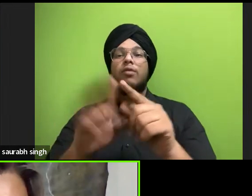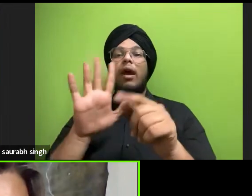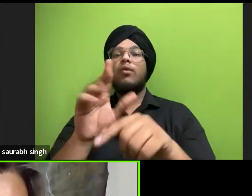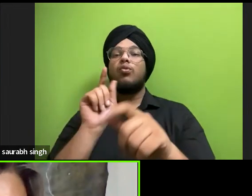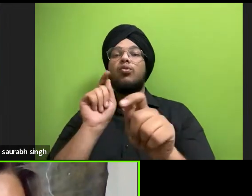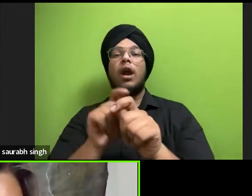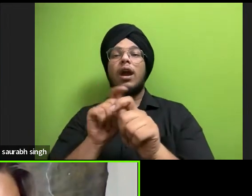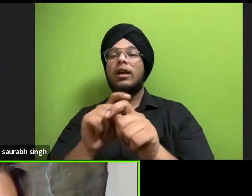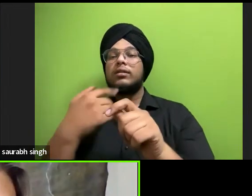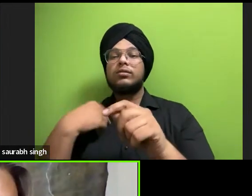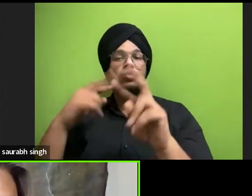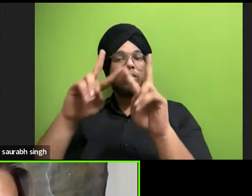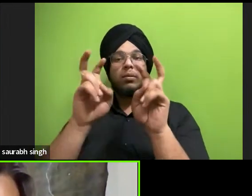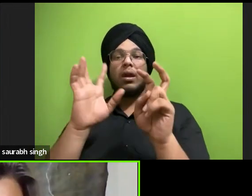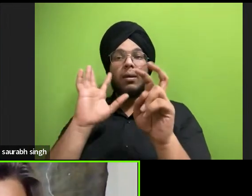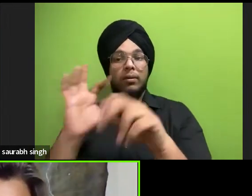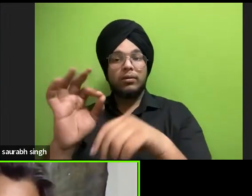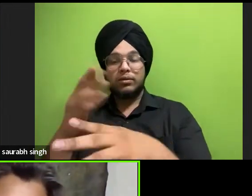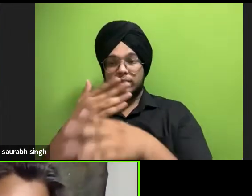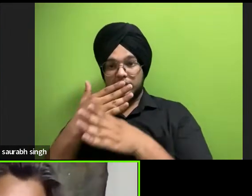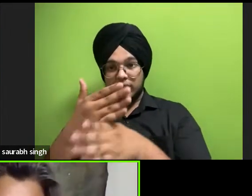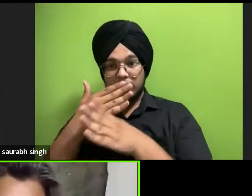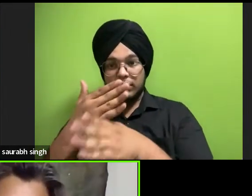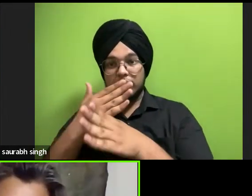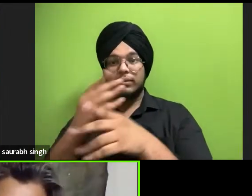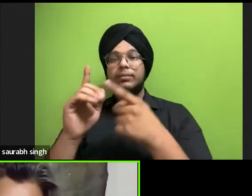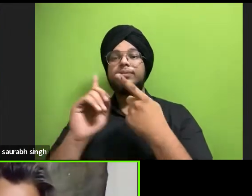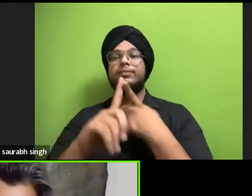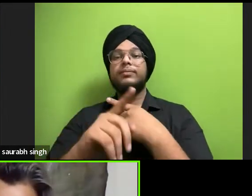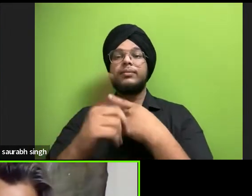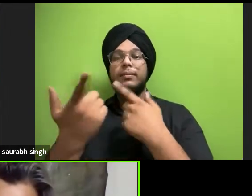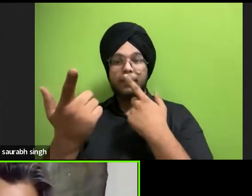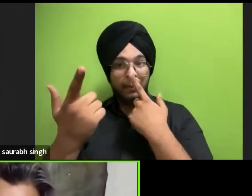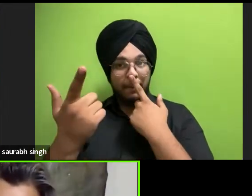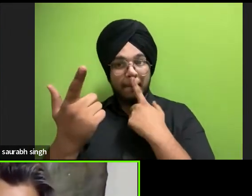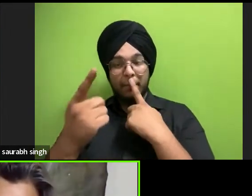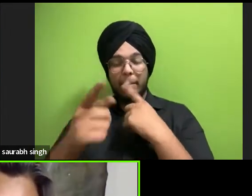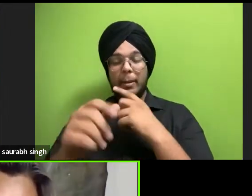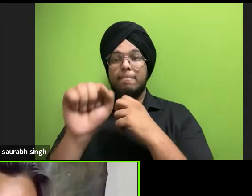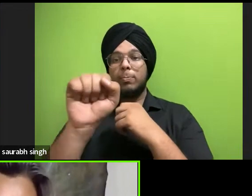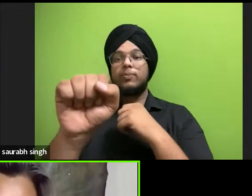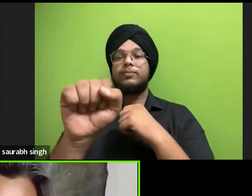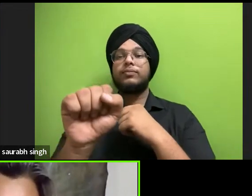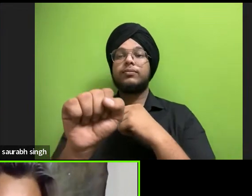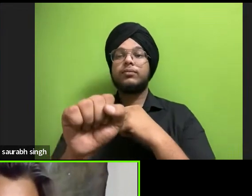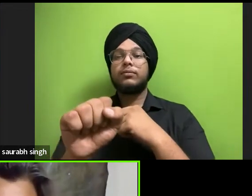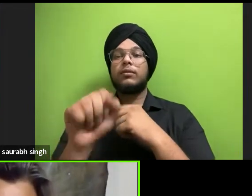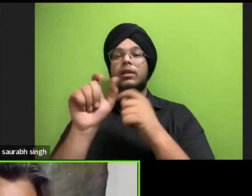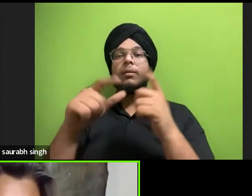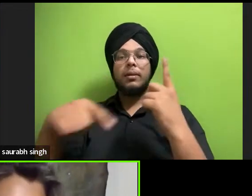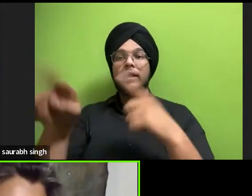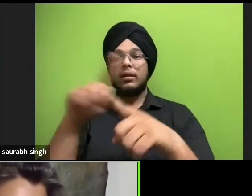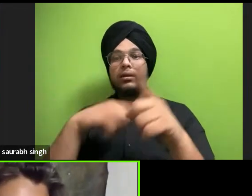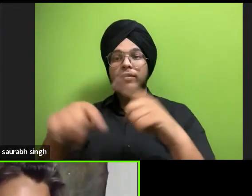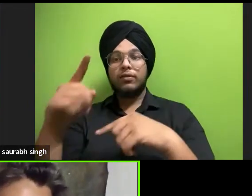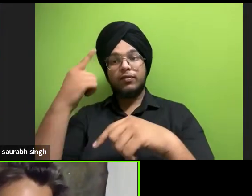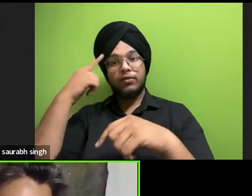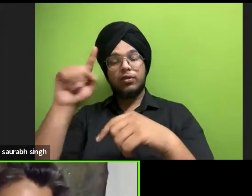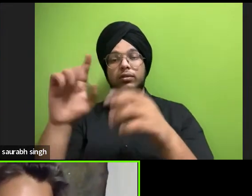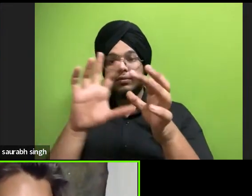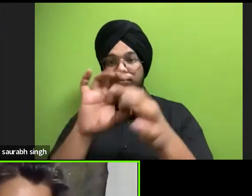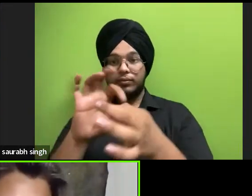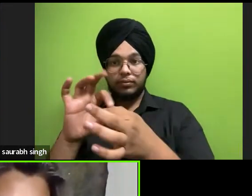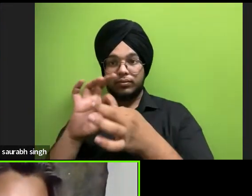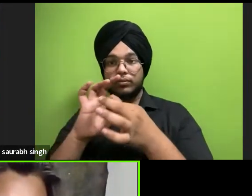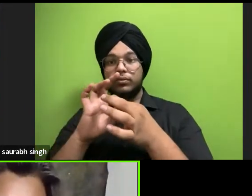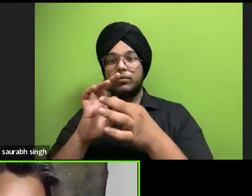might consider sharing with your audience in terms of the collection. And in